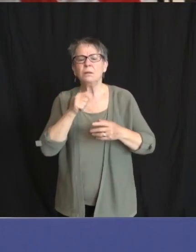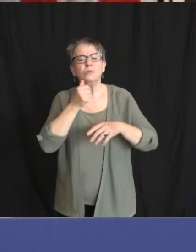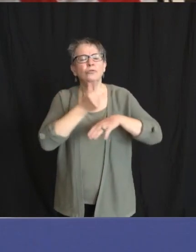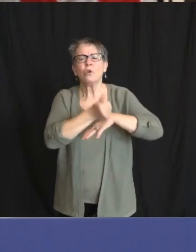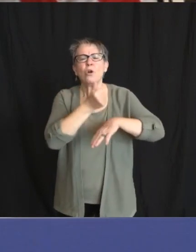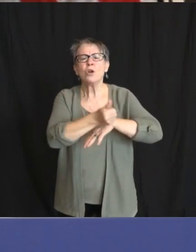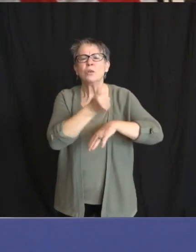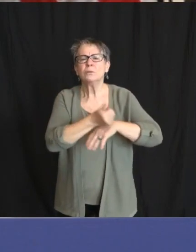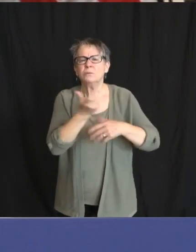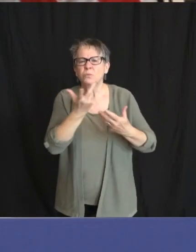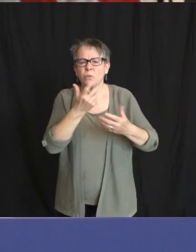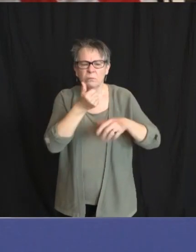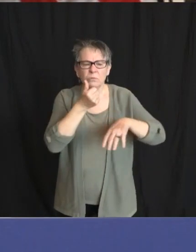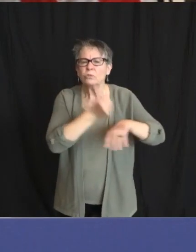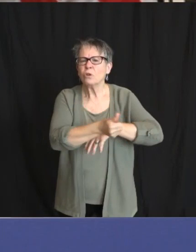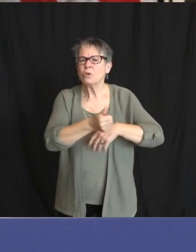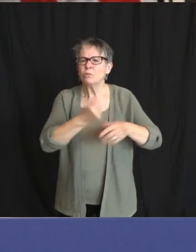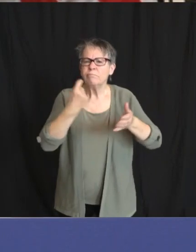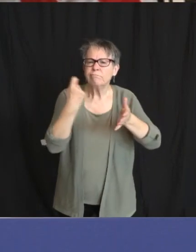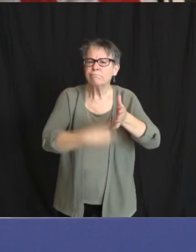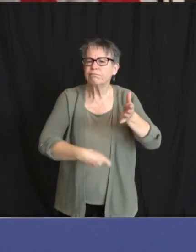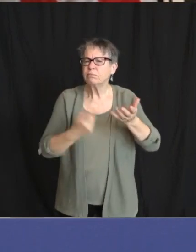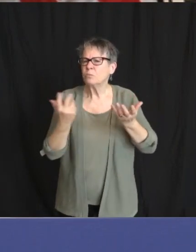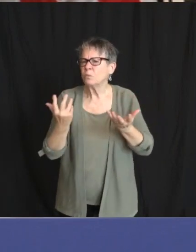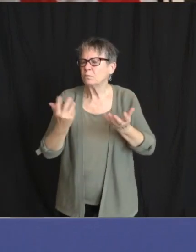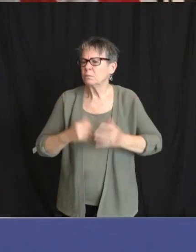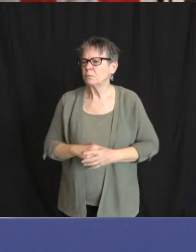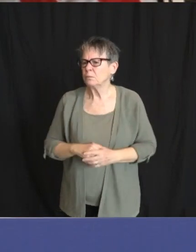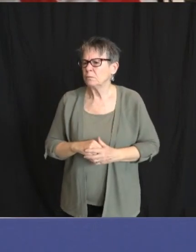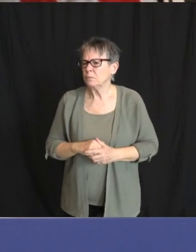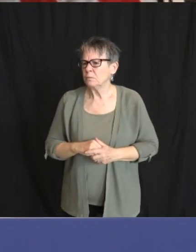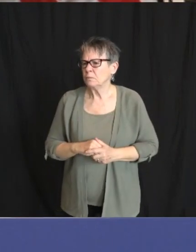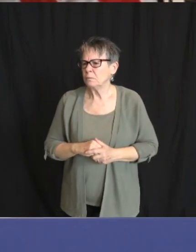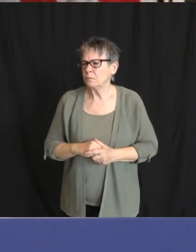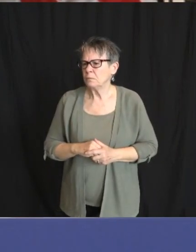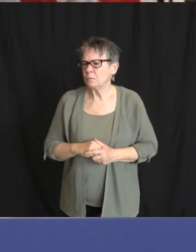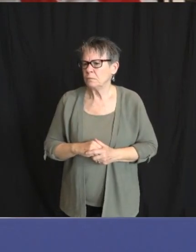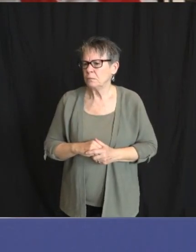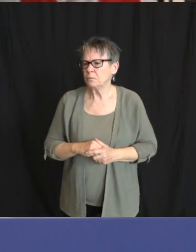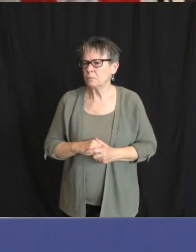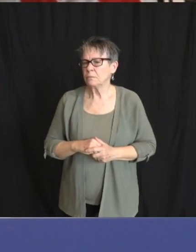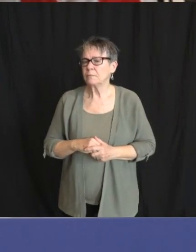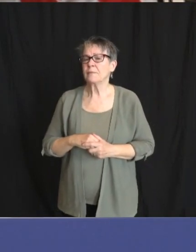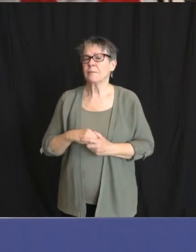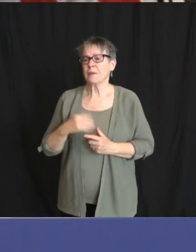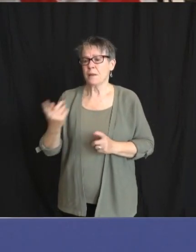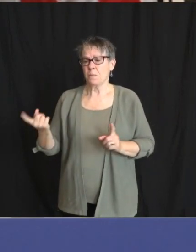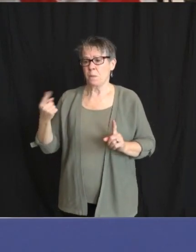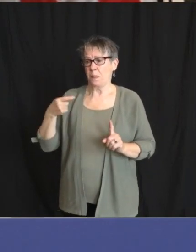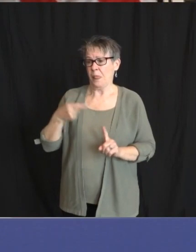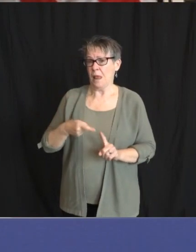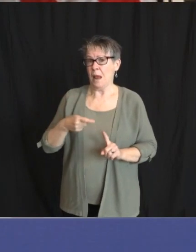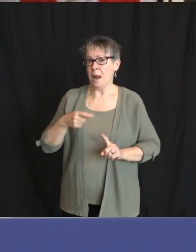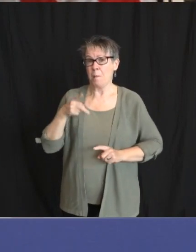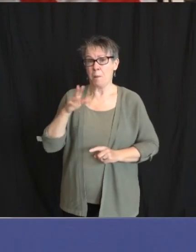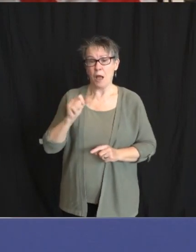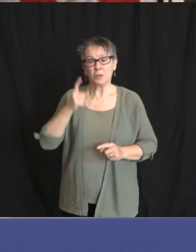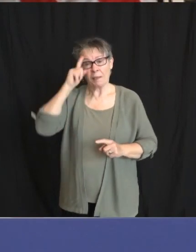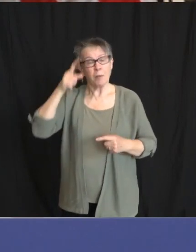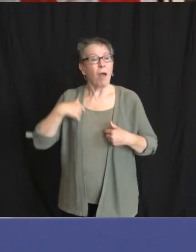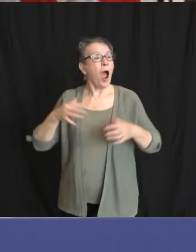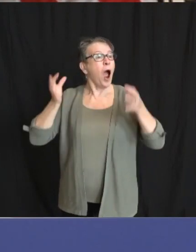because these are much more, any decisions we take are much more iterative than they appear in public, and I can appreciate the fact